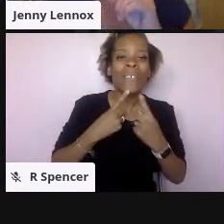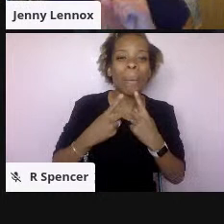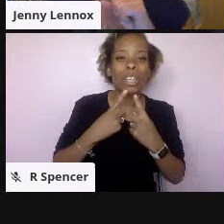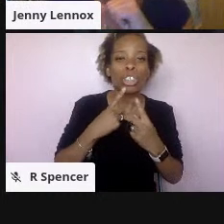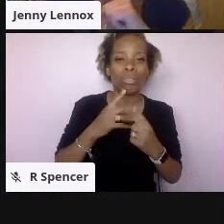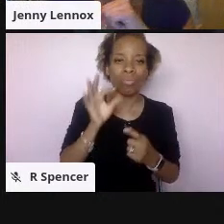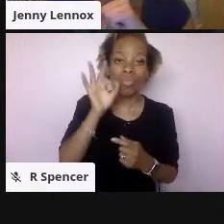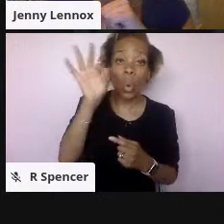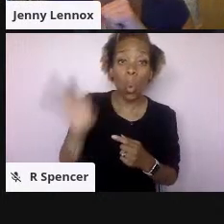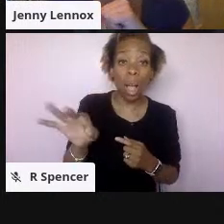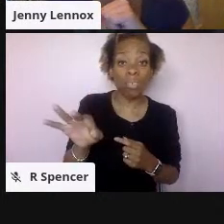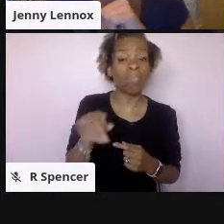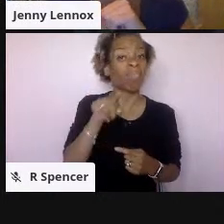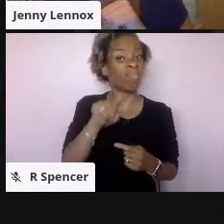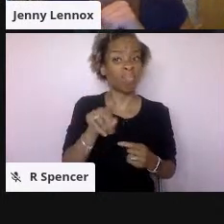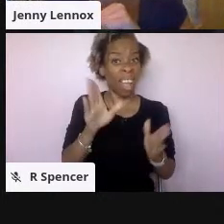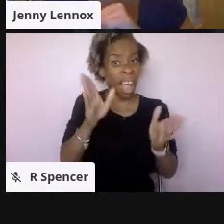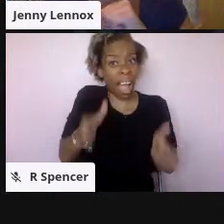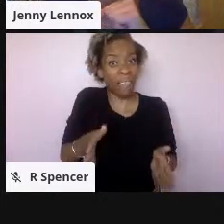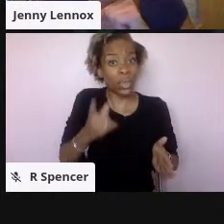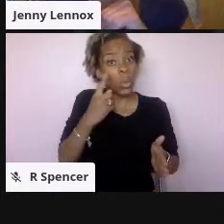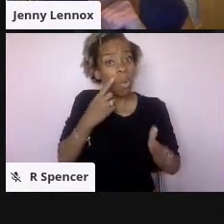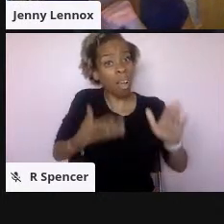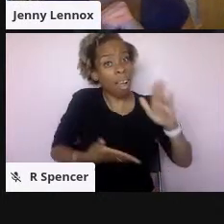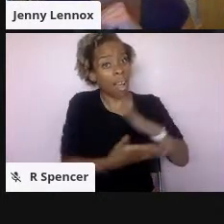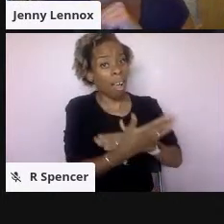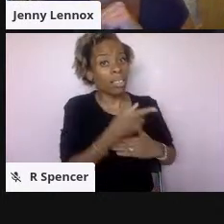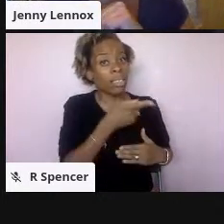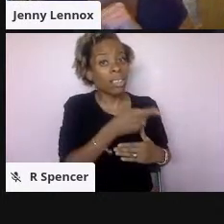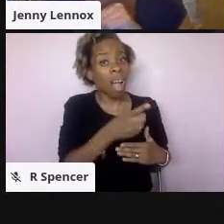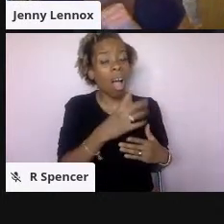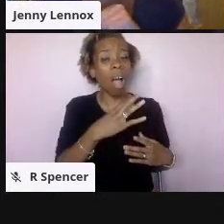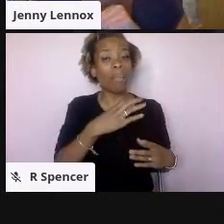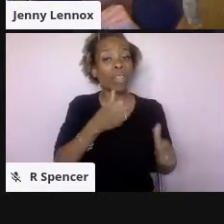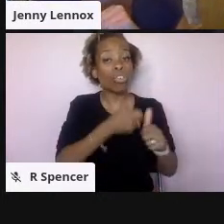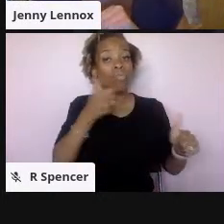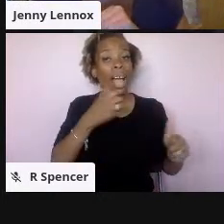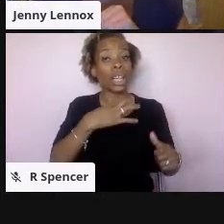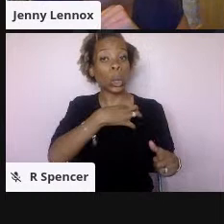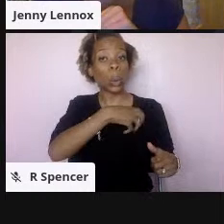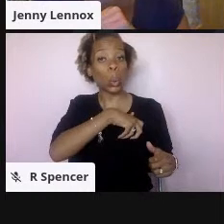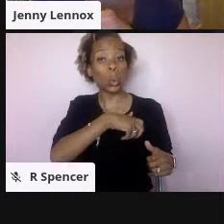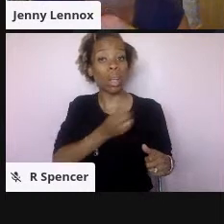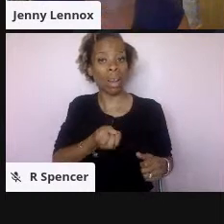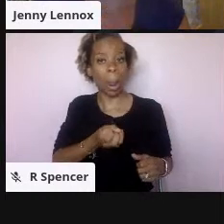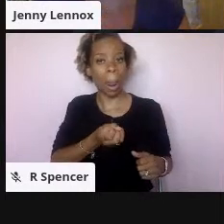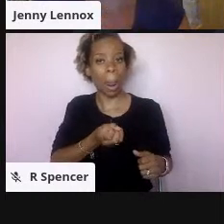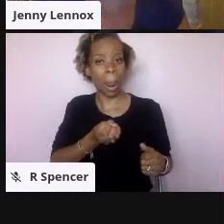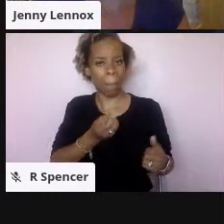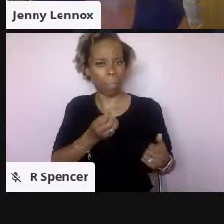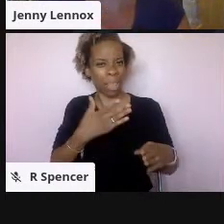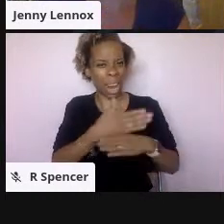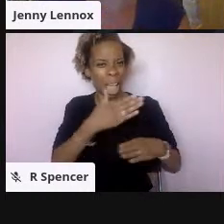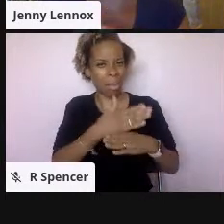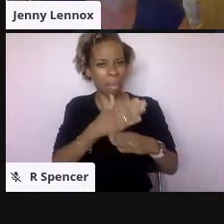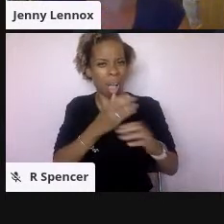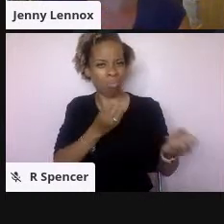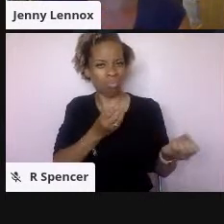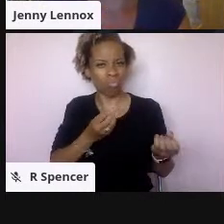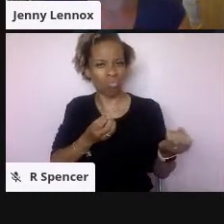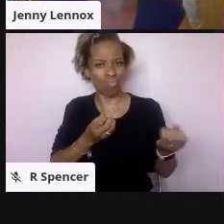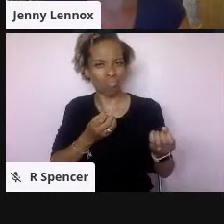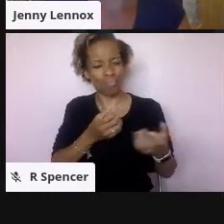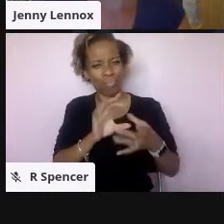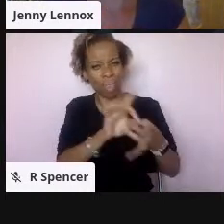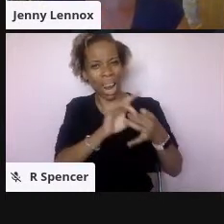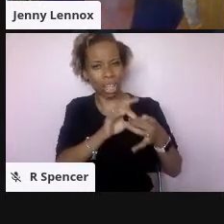under the Trade Union and Labour Relations Consolidation Act 1992. So it's always worth kind of asking, not just for financial